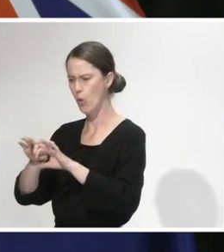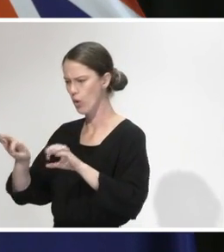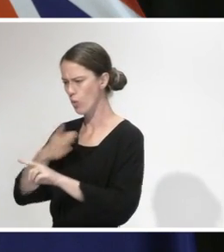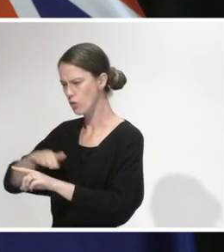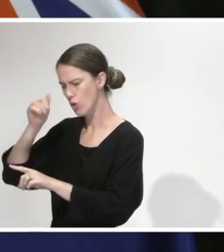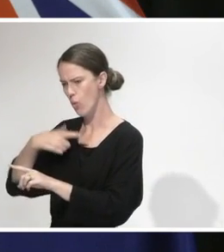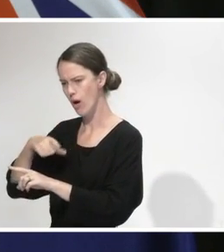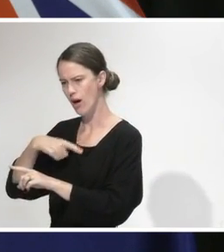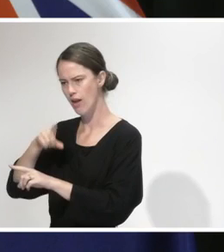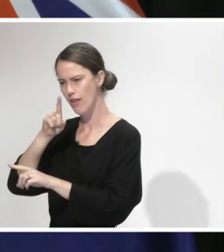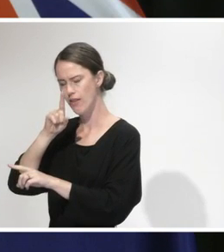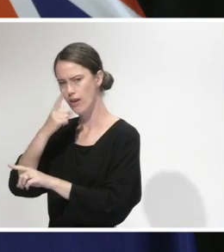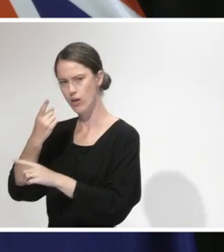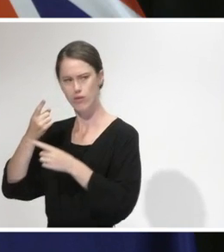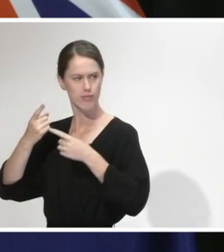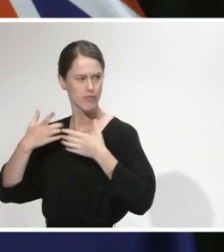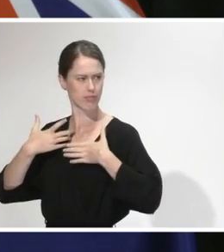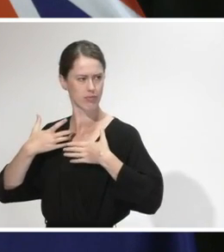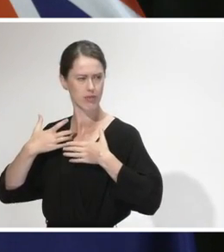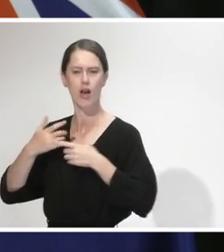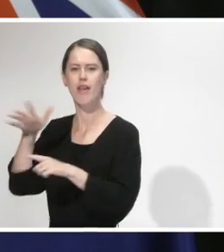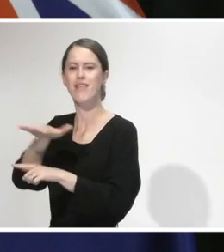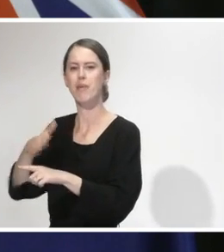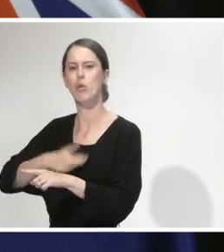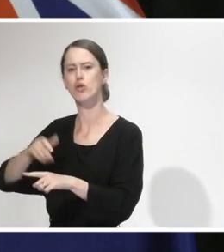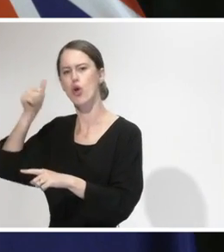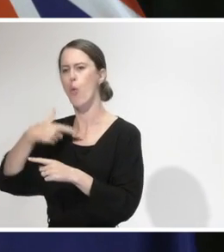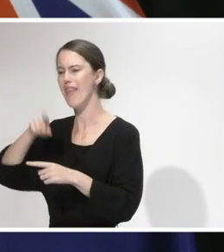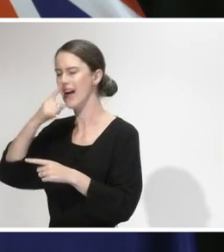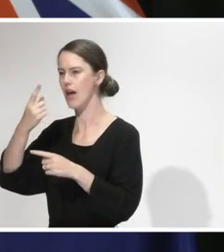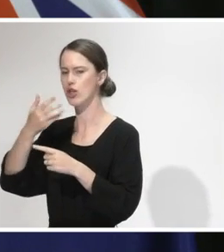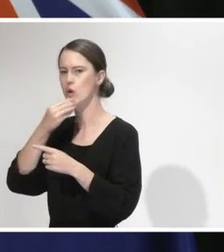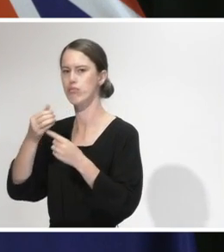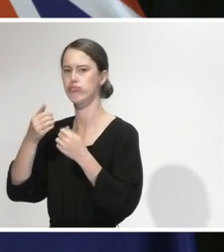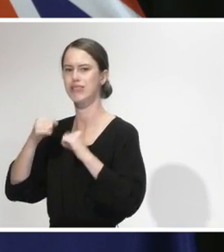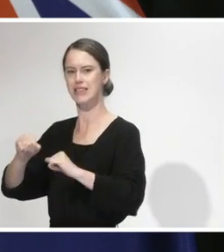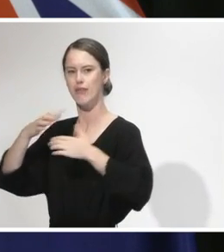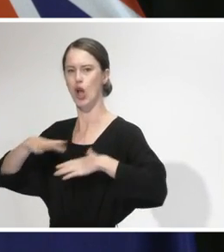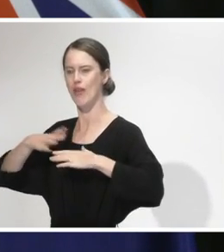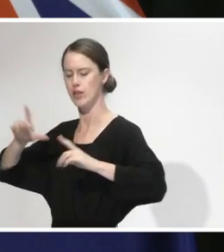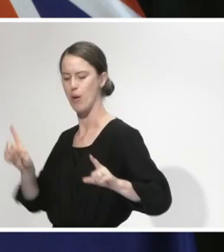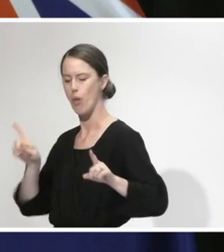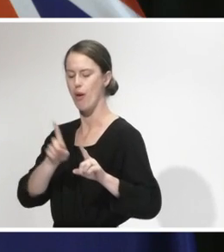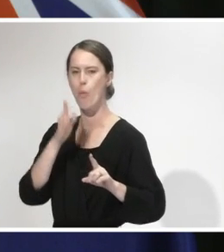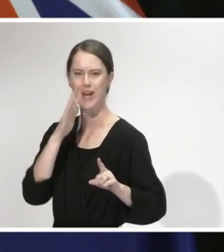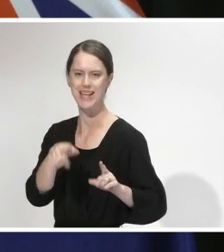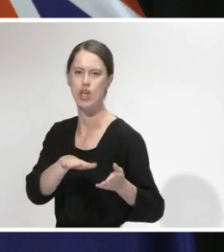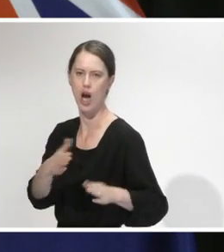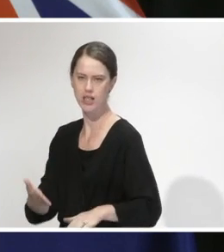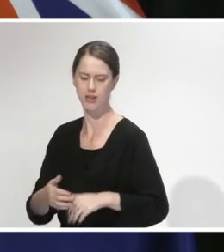they couldn't put on PPE gear and be with him in his final moments. Yes, so I think this goes to